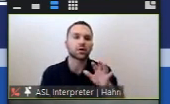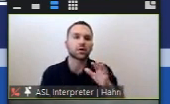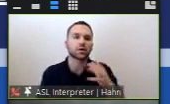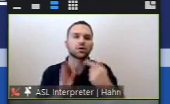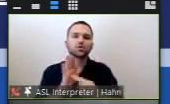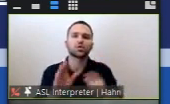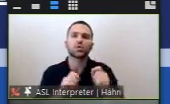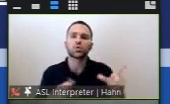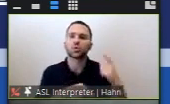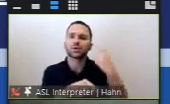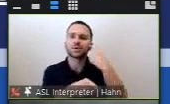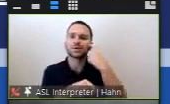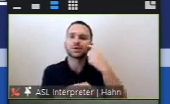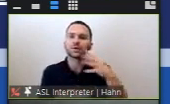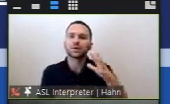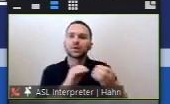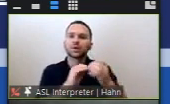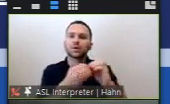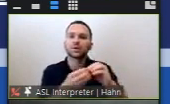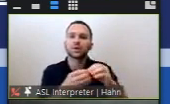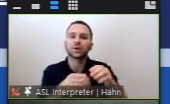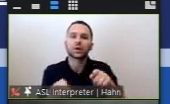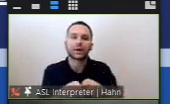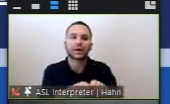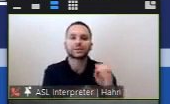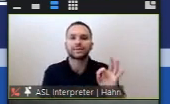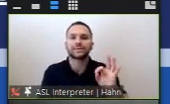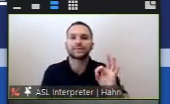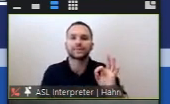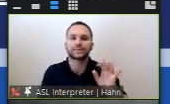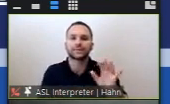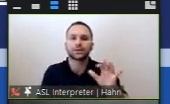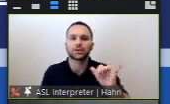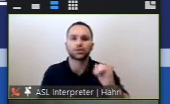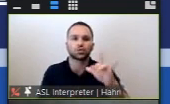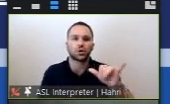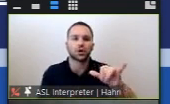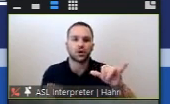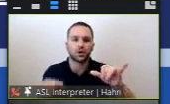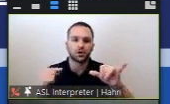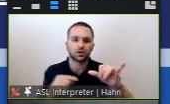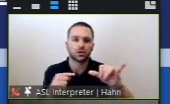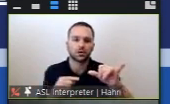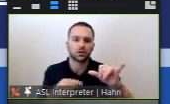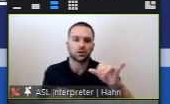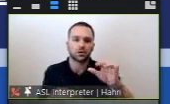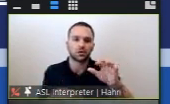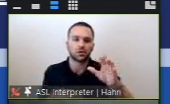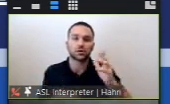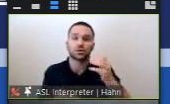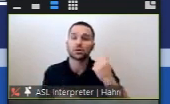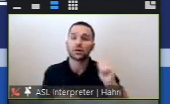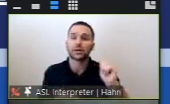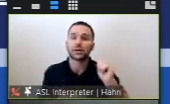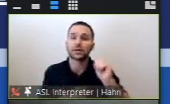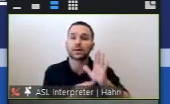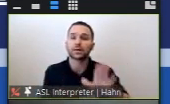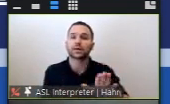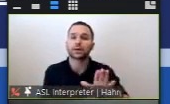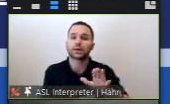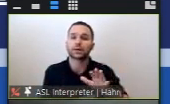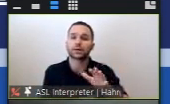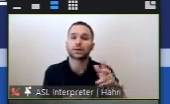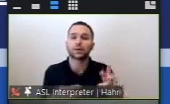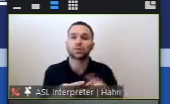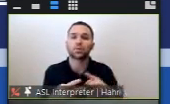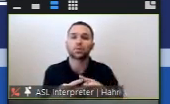those rates as of July. And is there any indication of whether it was pretty much